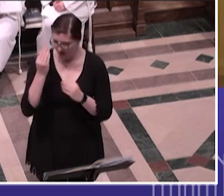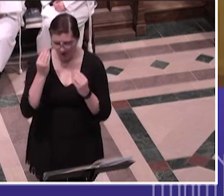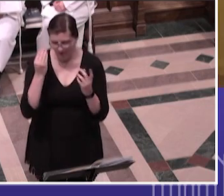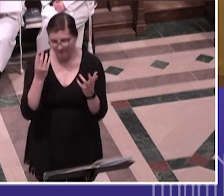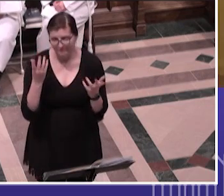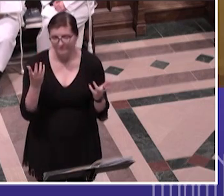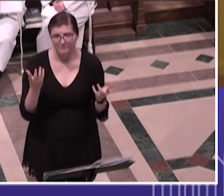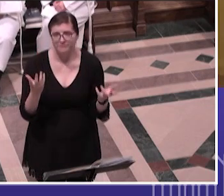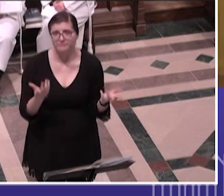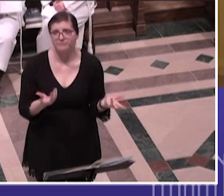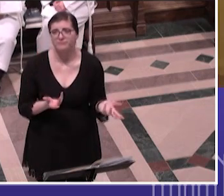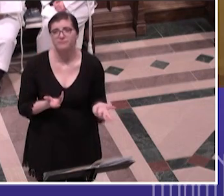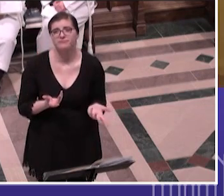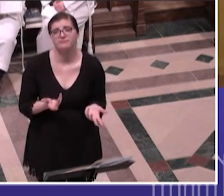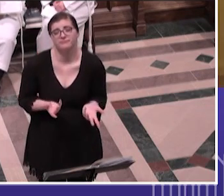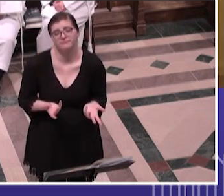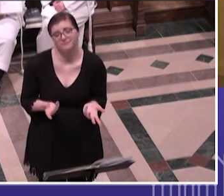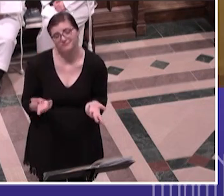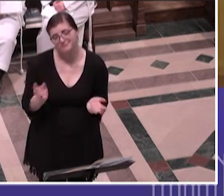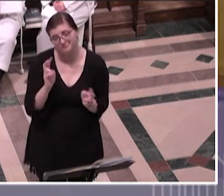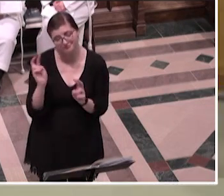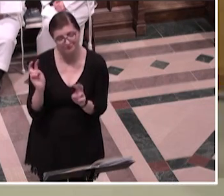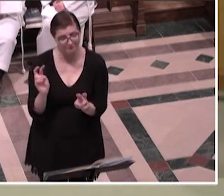when facing Jesus' body.